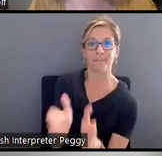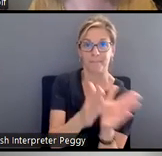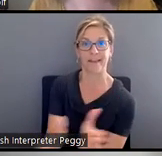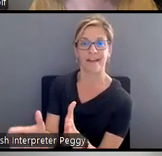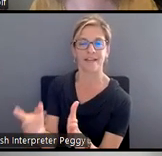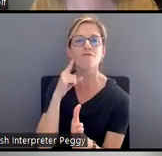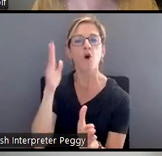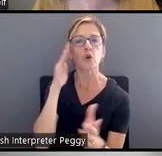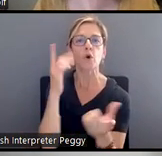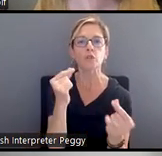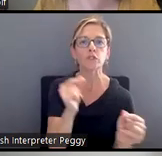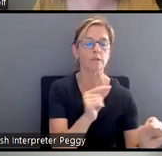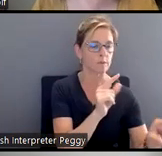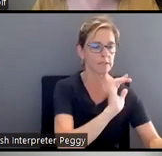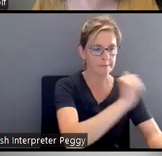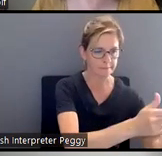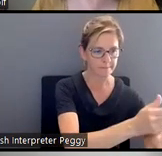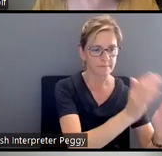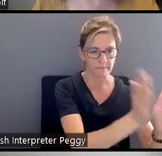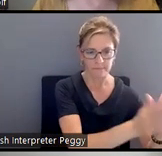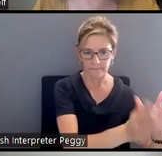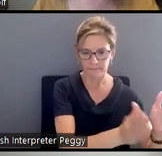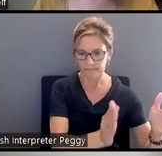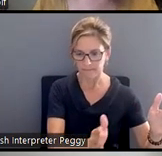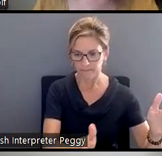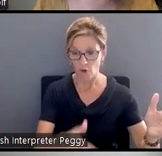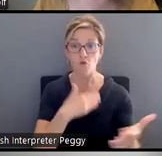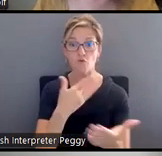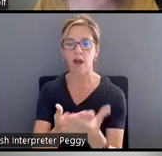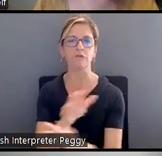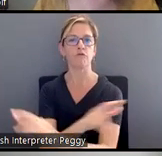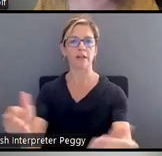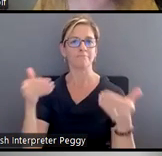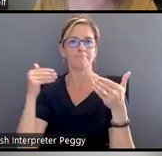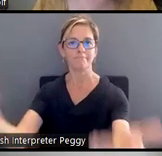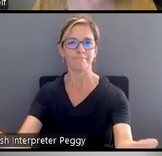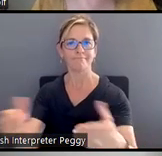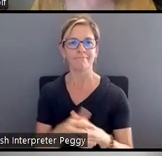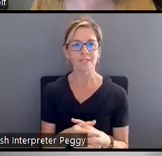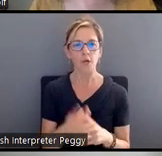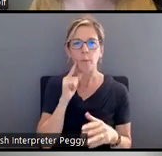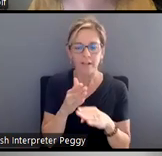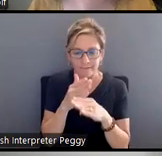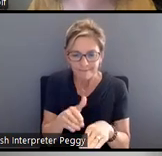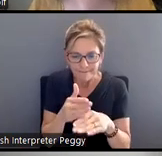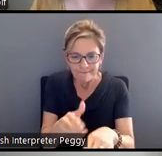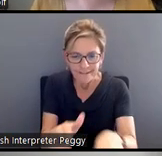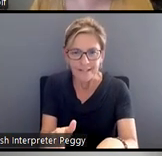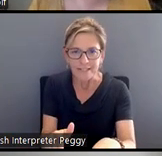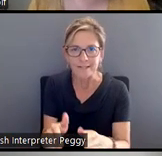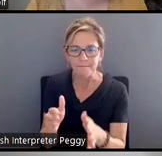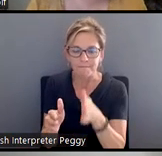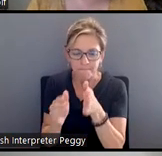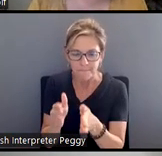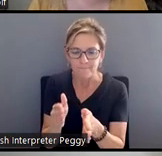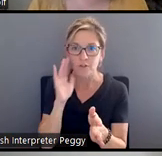various pieces in to get there. We're going to break it down into the smallest possible steps,